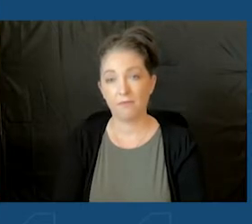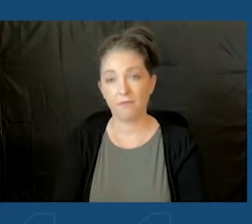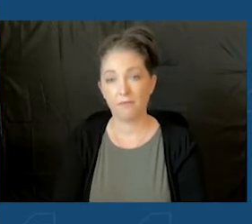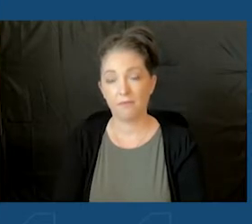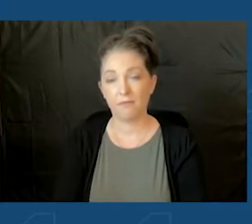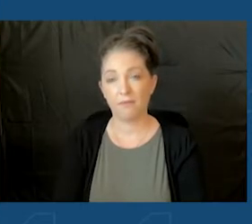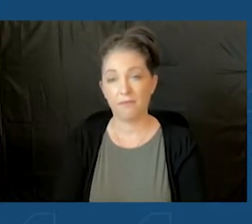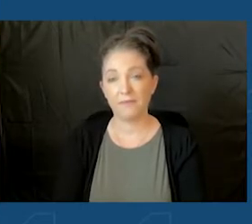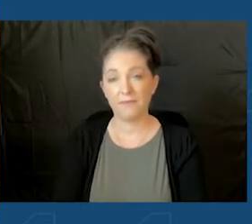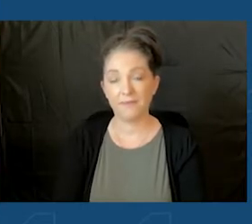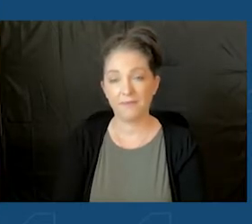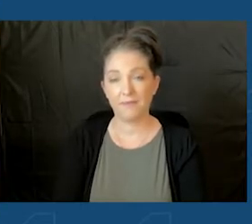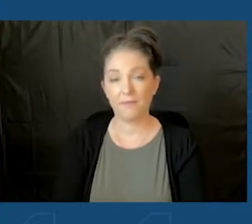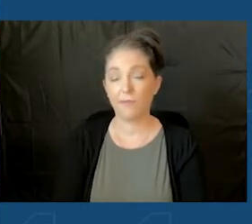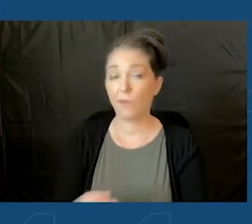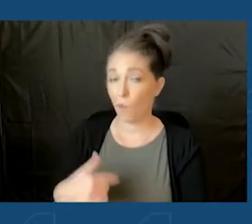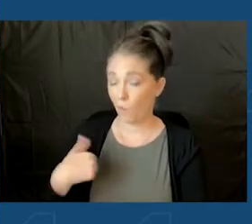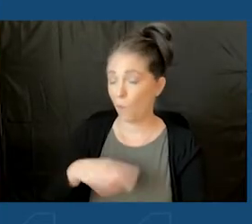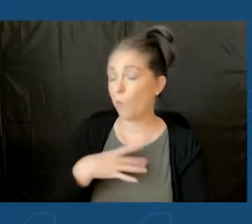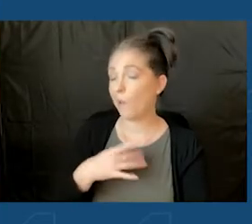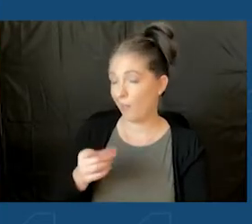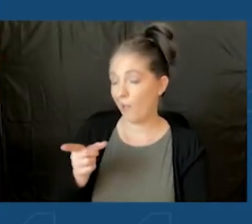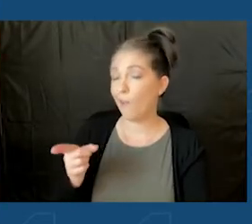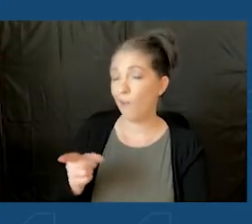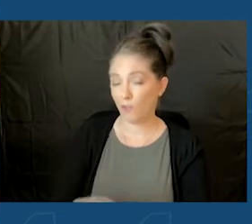her. Thank you, Vivian. How they hit you.